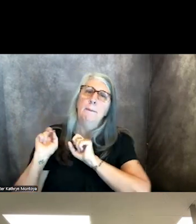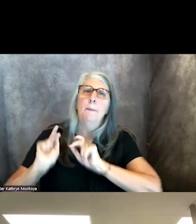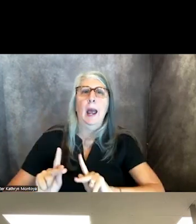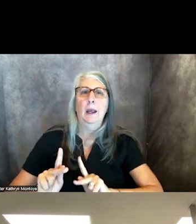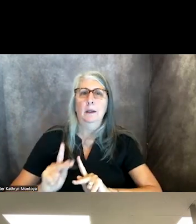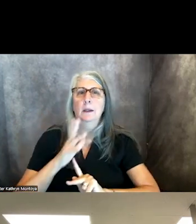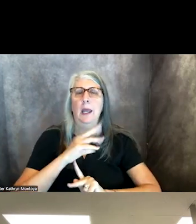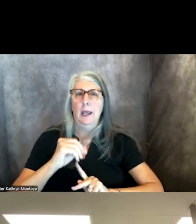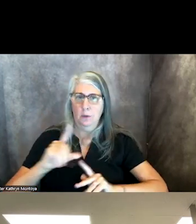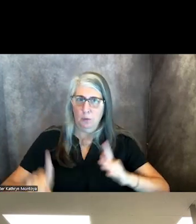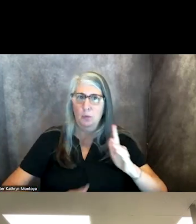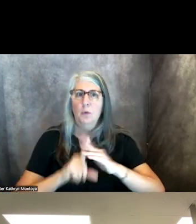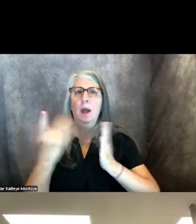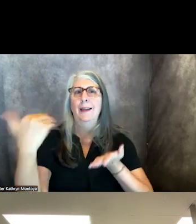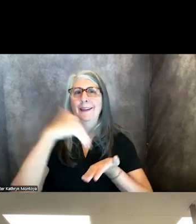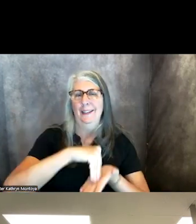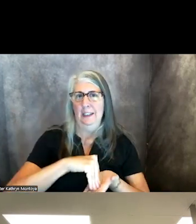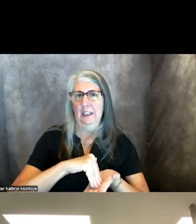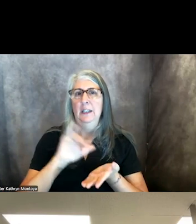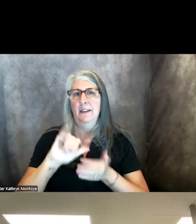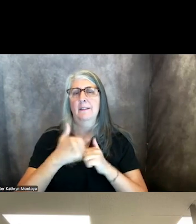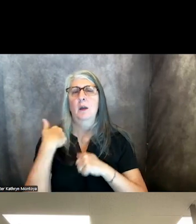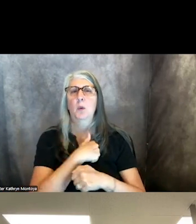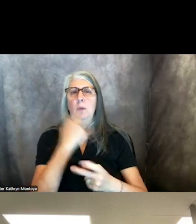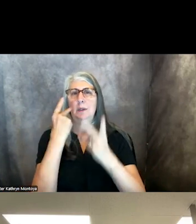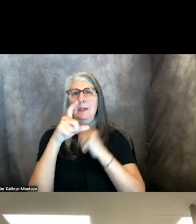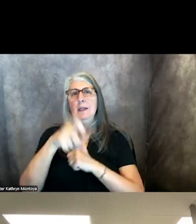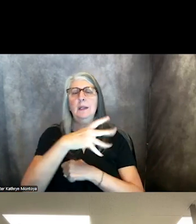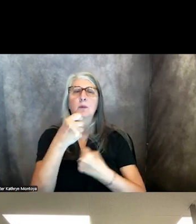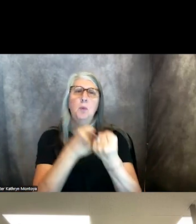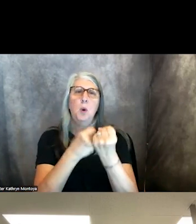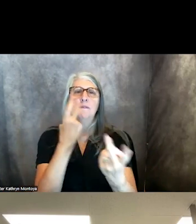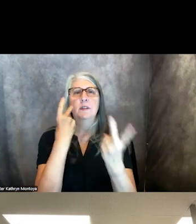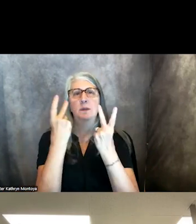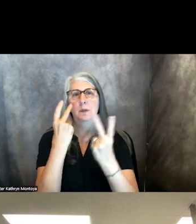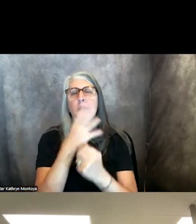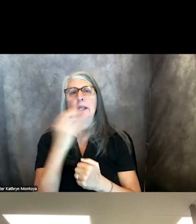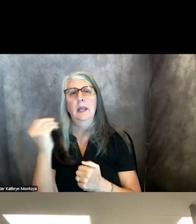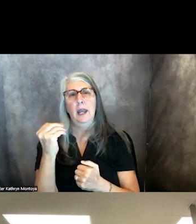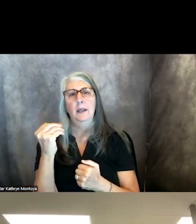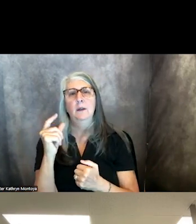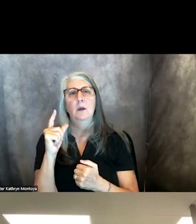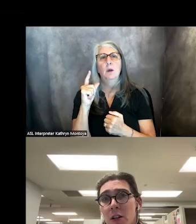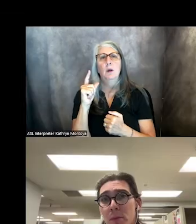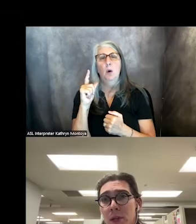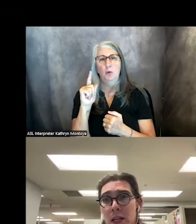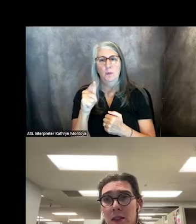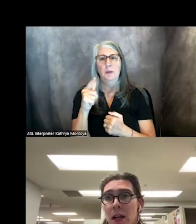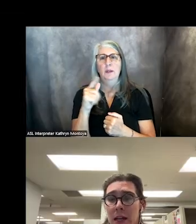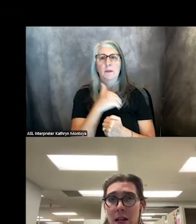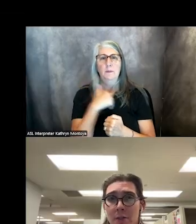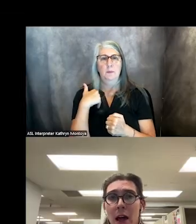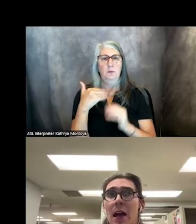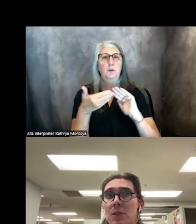more need around support and visibility and ultimately advocacy for members of our community